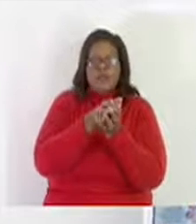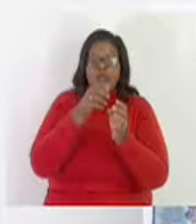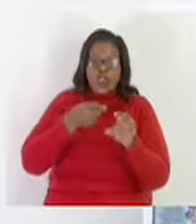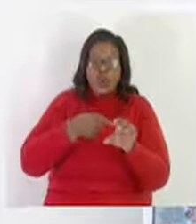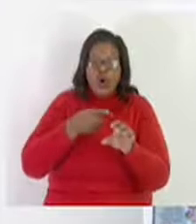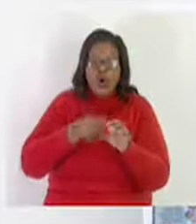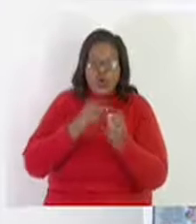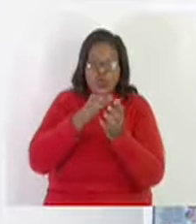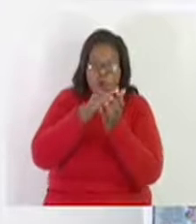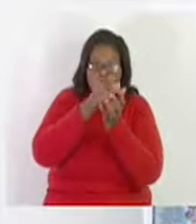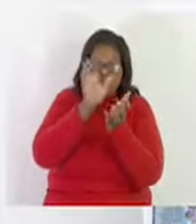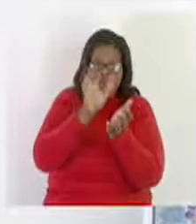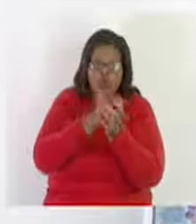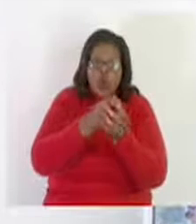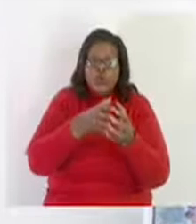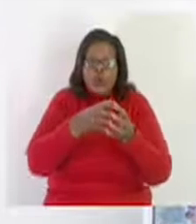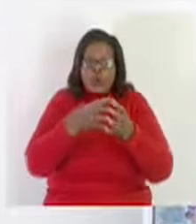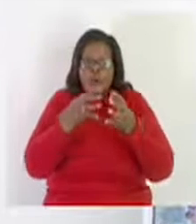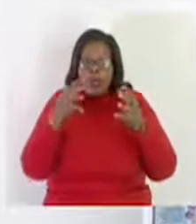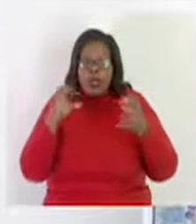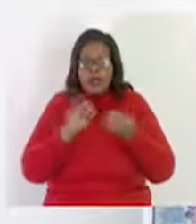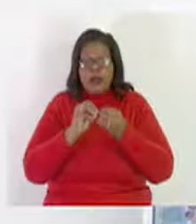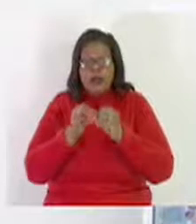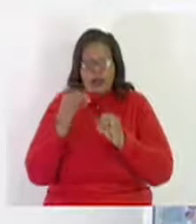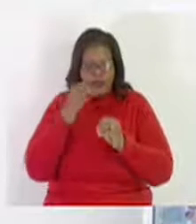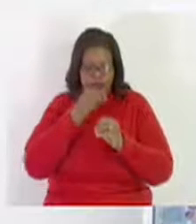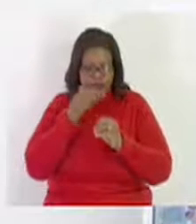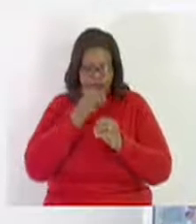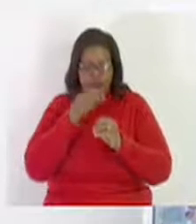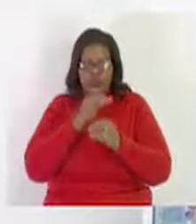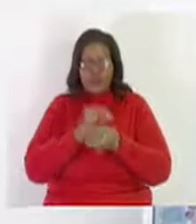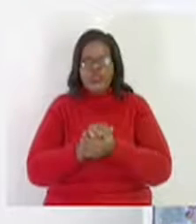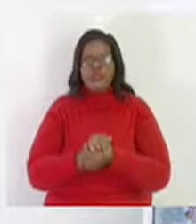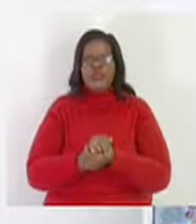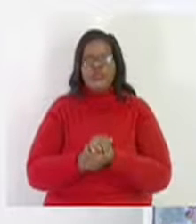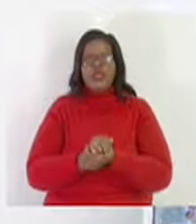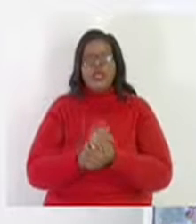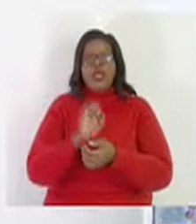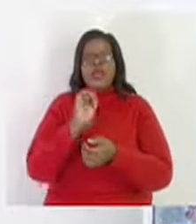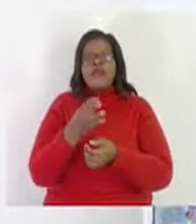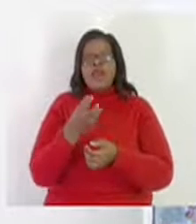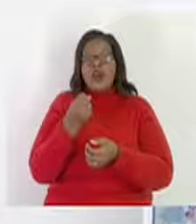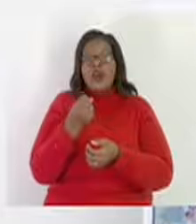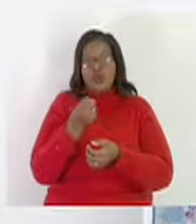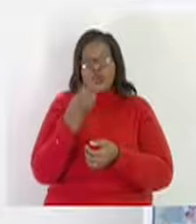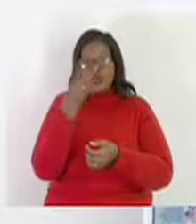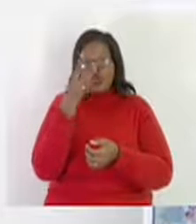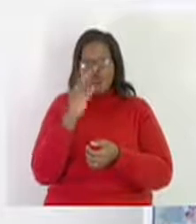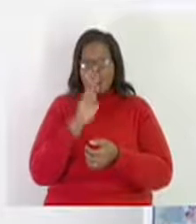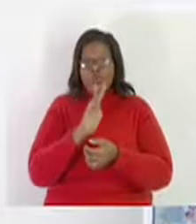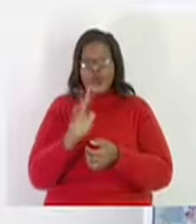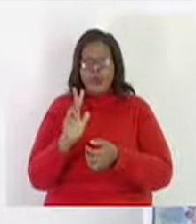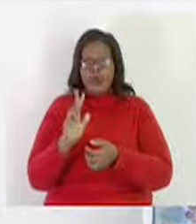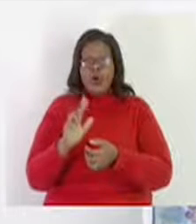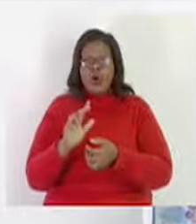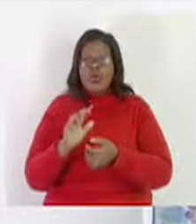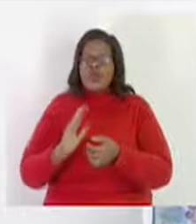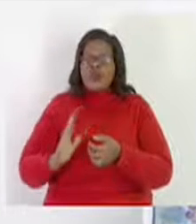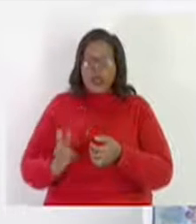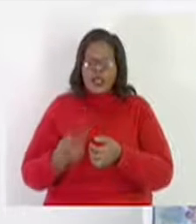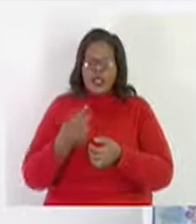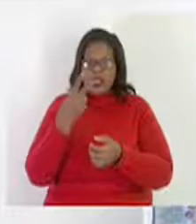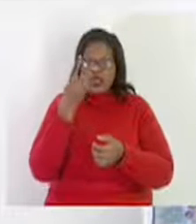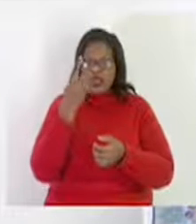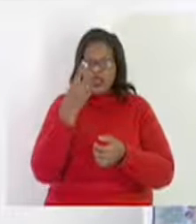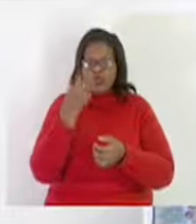bigger. Let's say a crocodile, if there are two people, it will always eat what is big because it